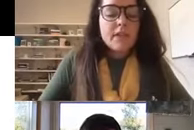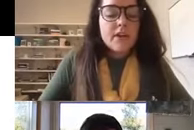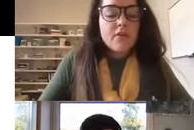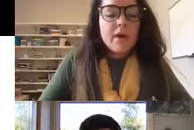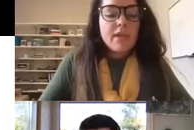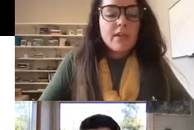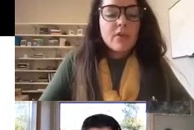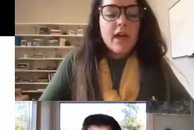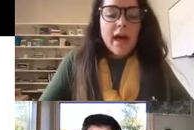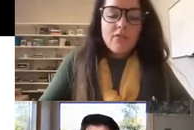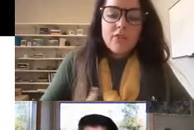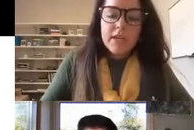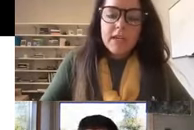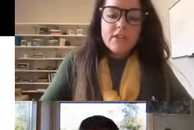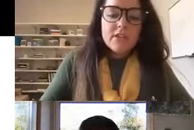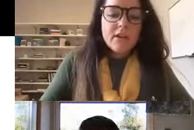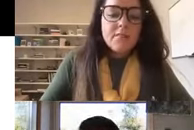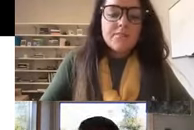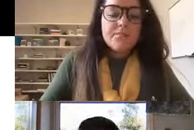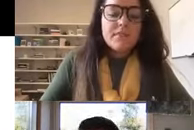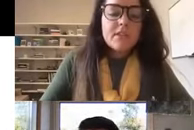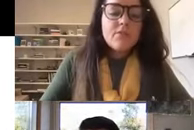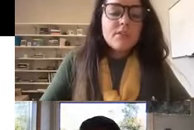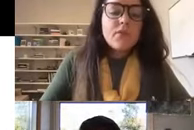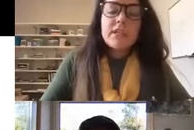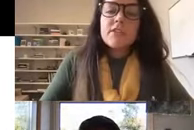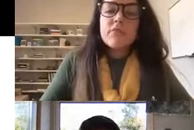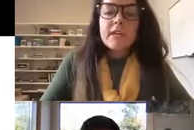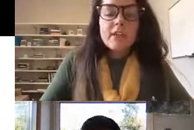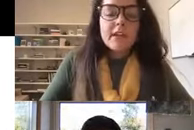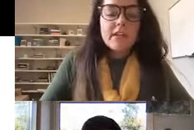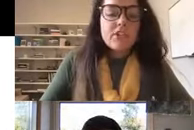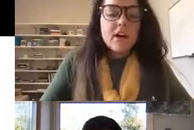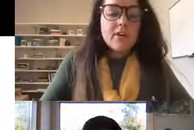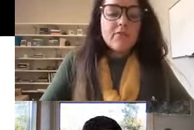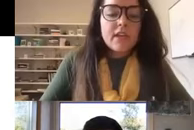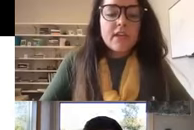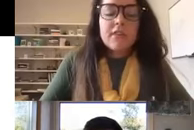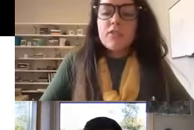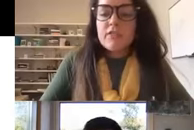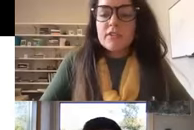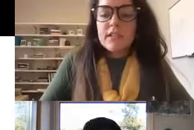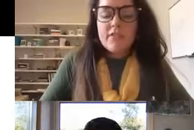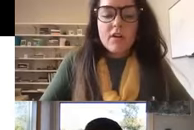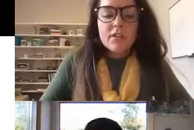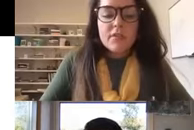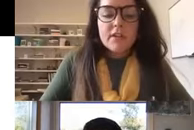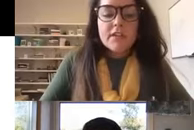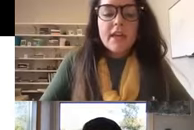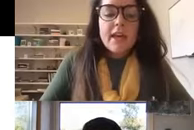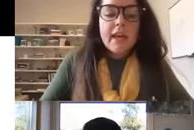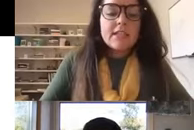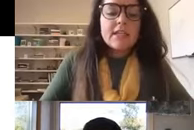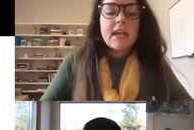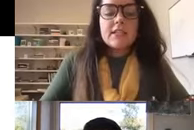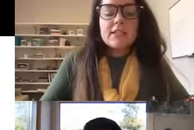probably know or might know, Halford Mackinder was appointed reader in geography at the University of Oxford